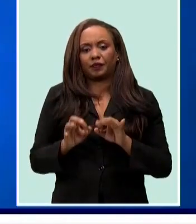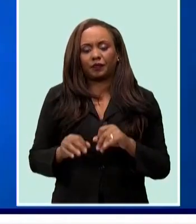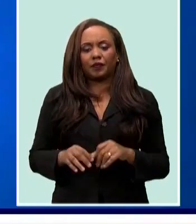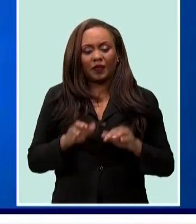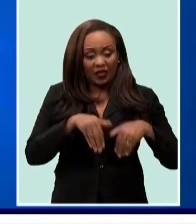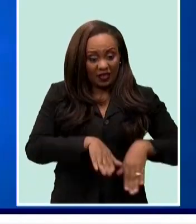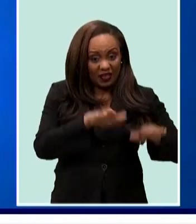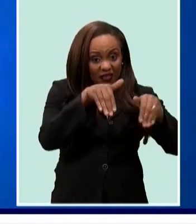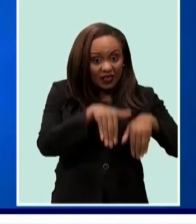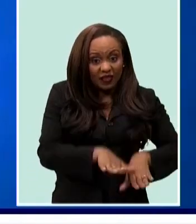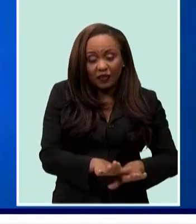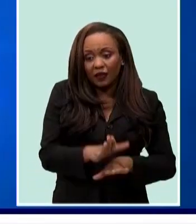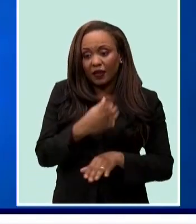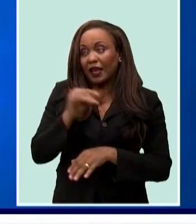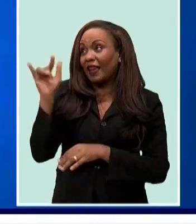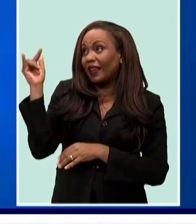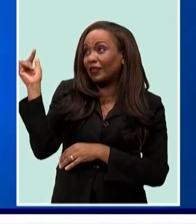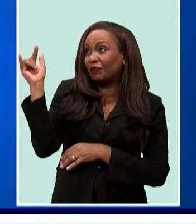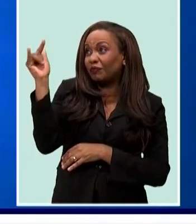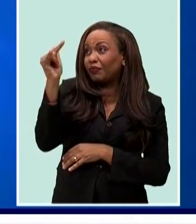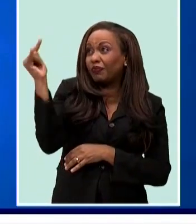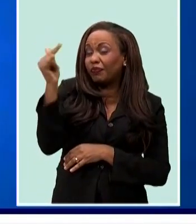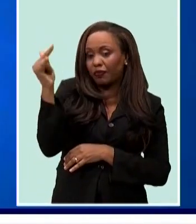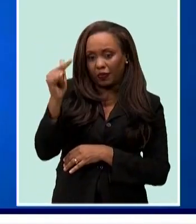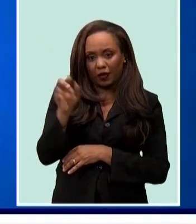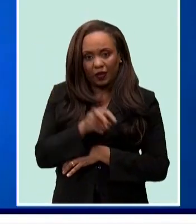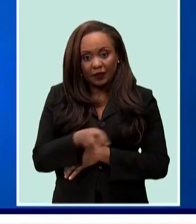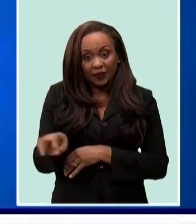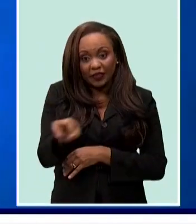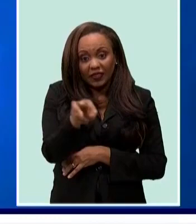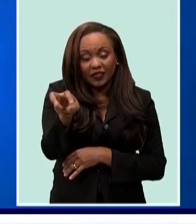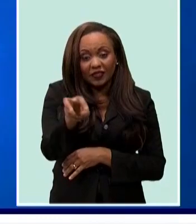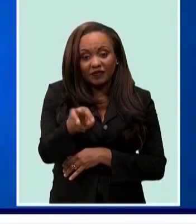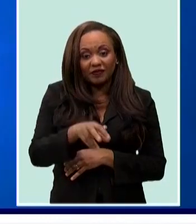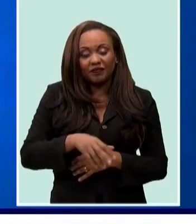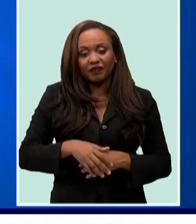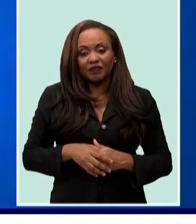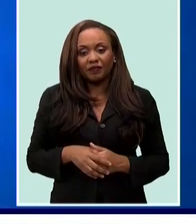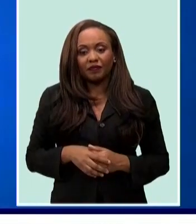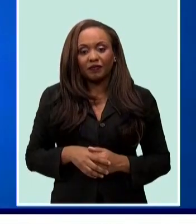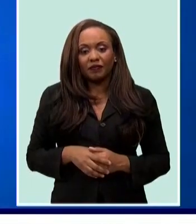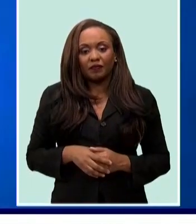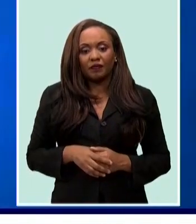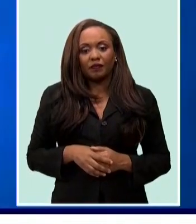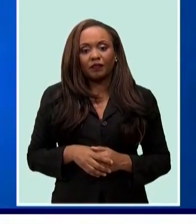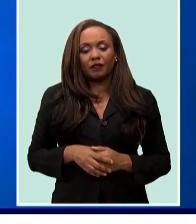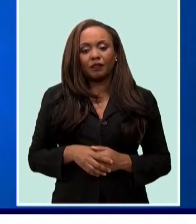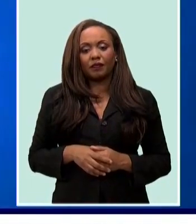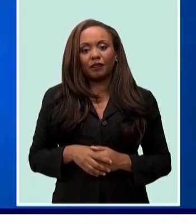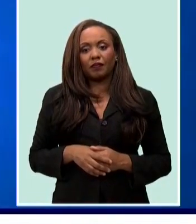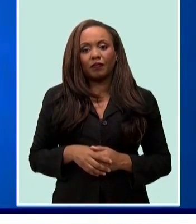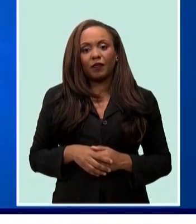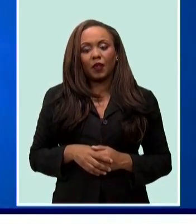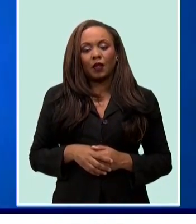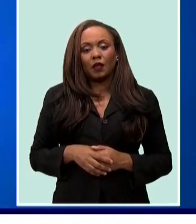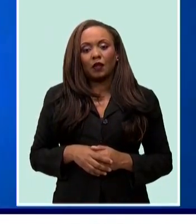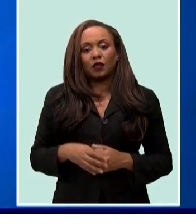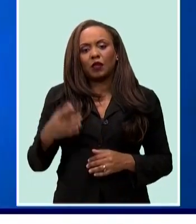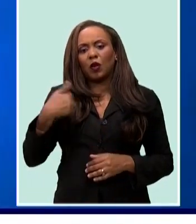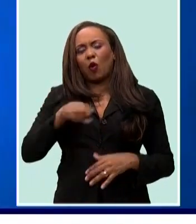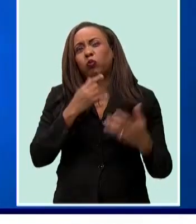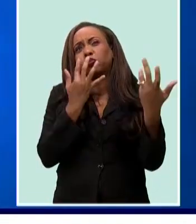maritime and air transportation. Interregional transportation. Yes, so the issue of this long anticipated